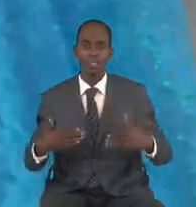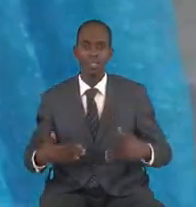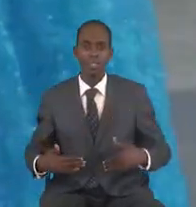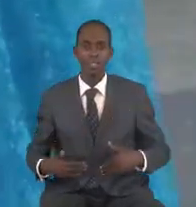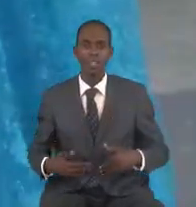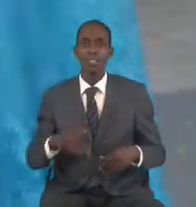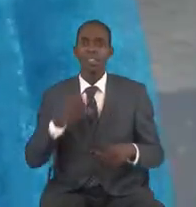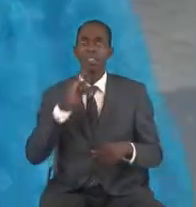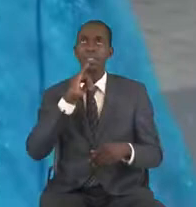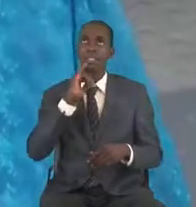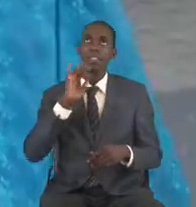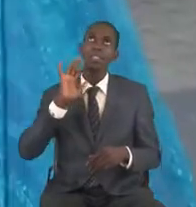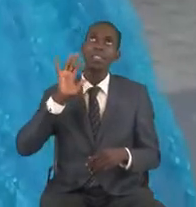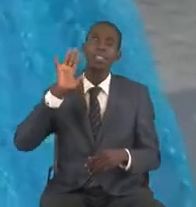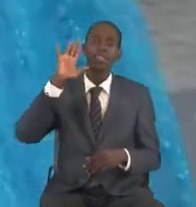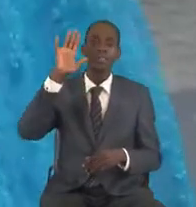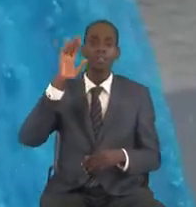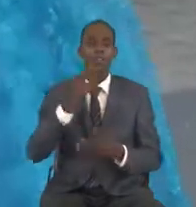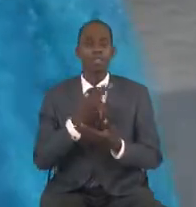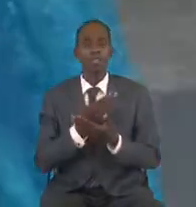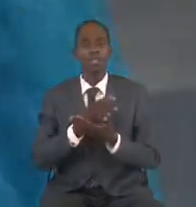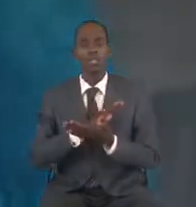your sanctuary.